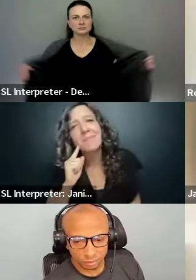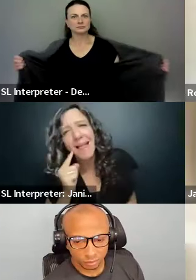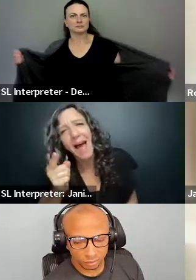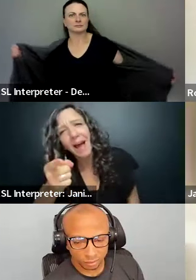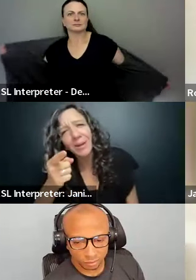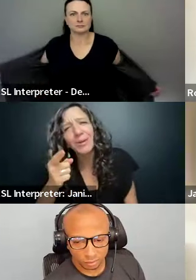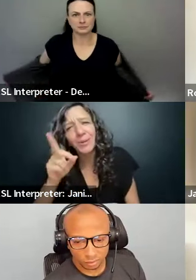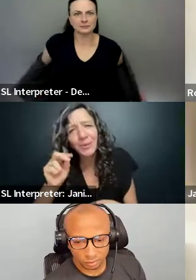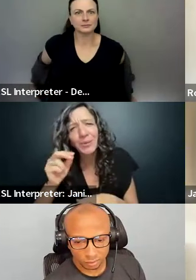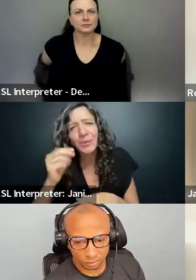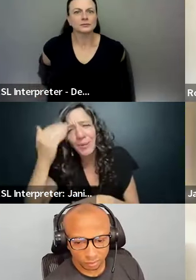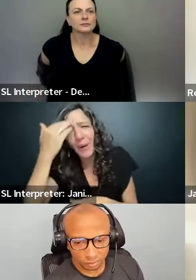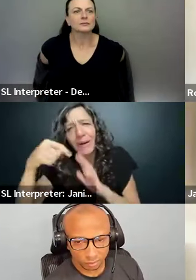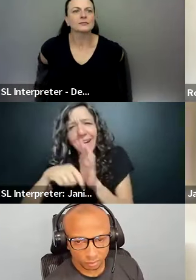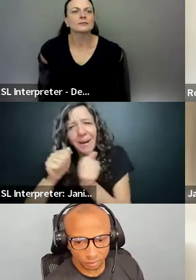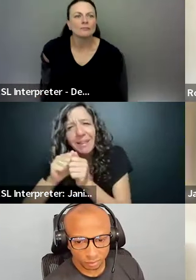necessarily something like that.